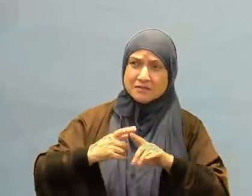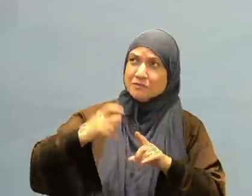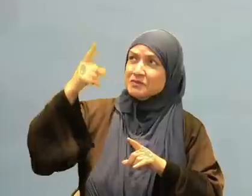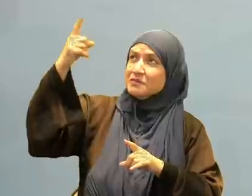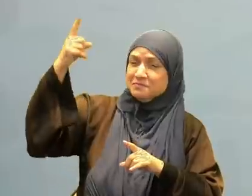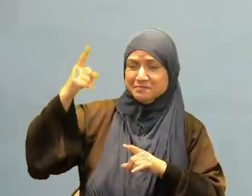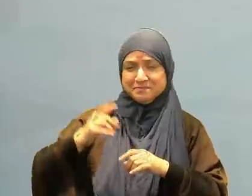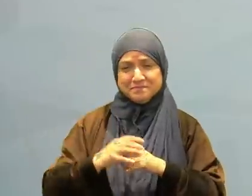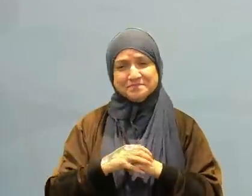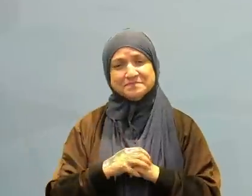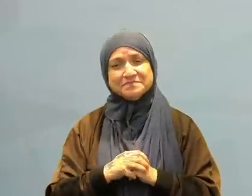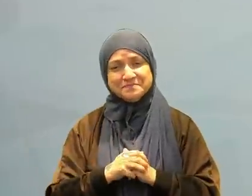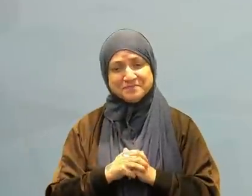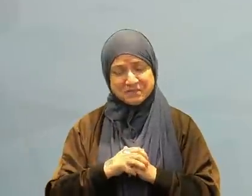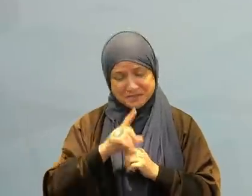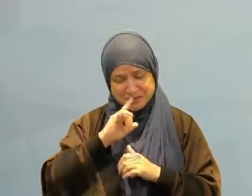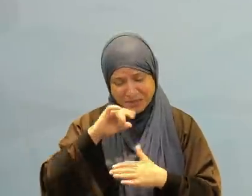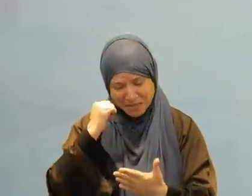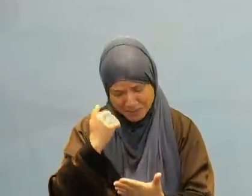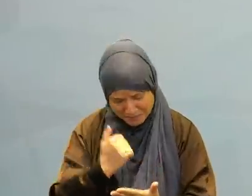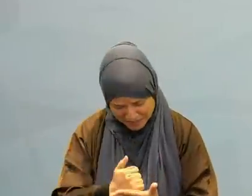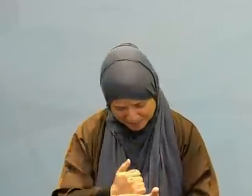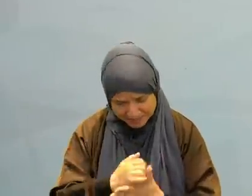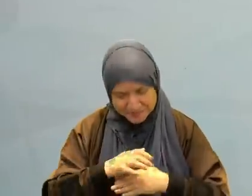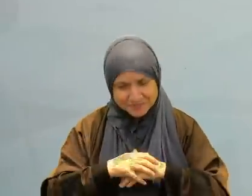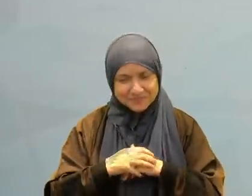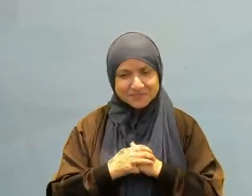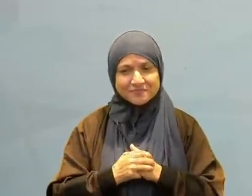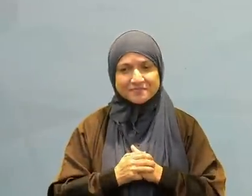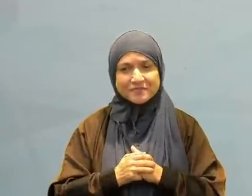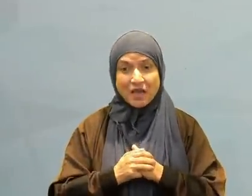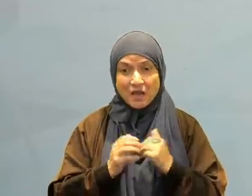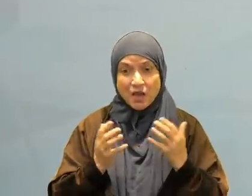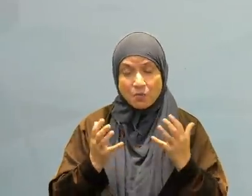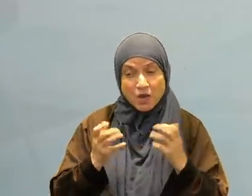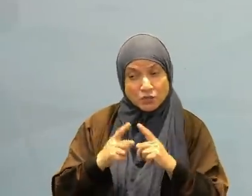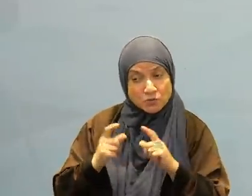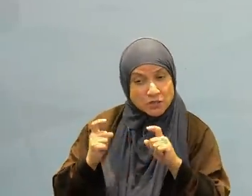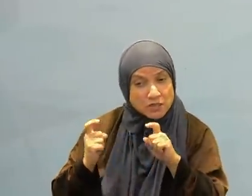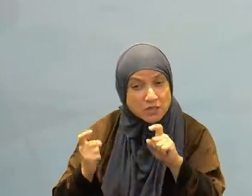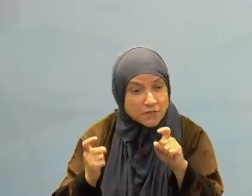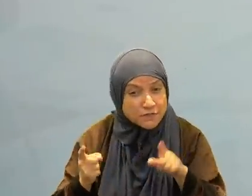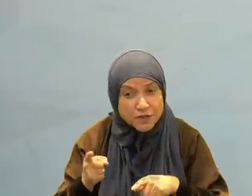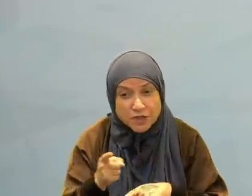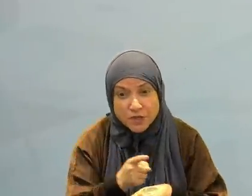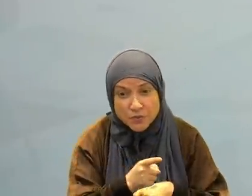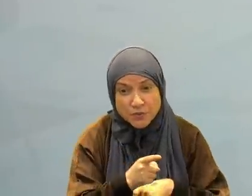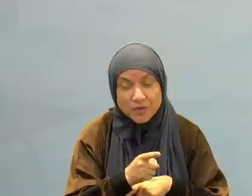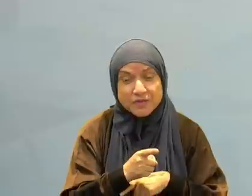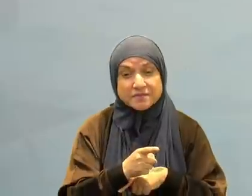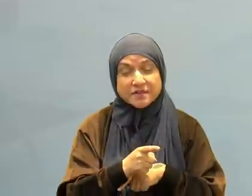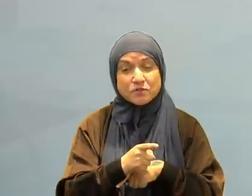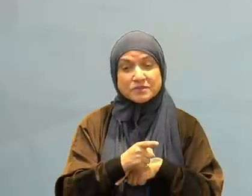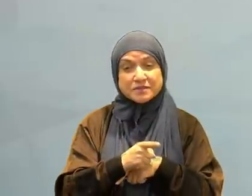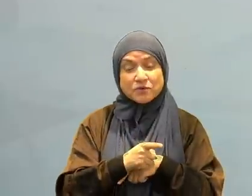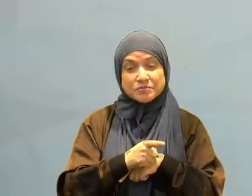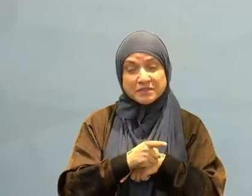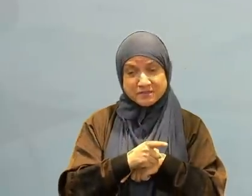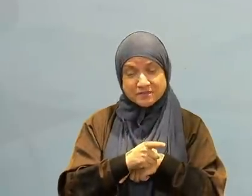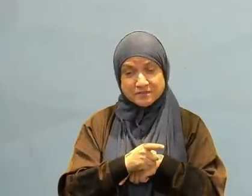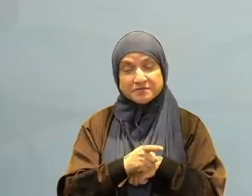today. But last night, as I watched the scenes of a photojournalist in front of Masjid